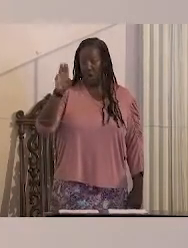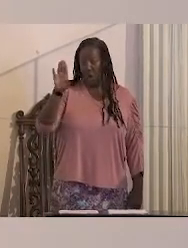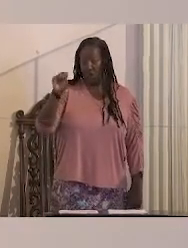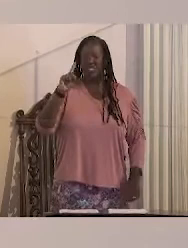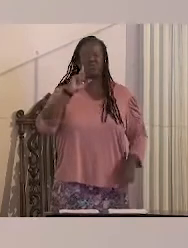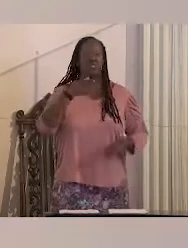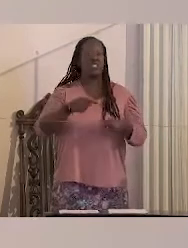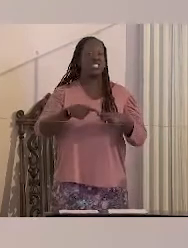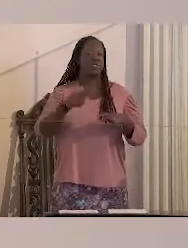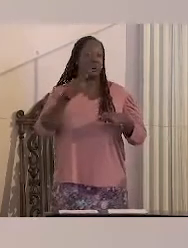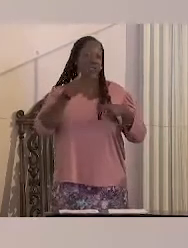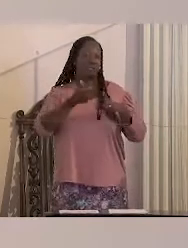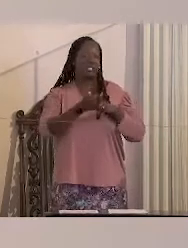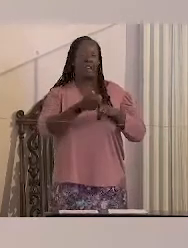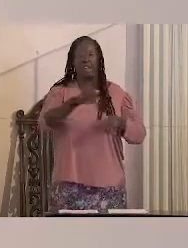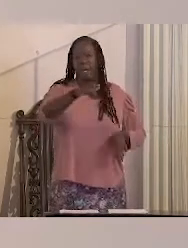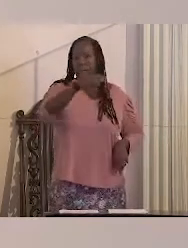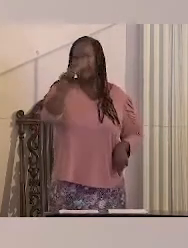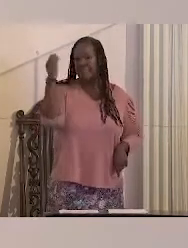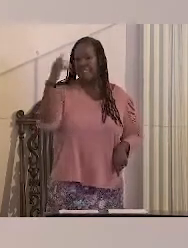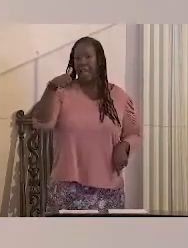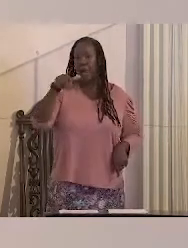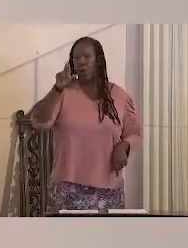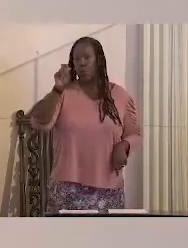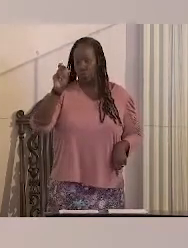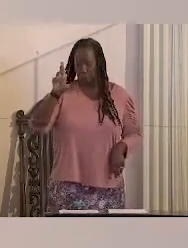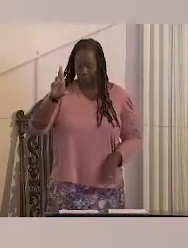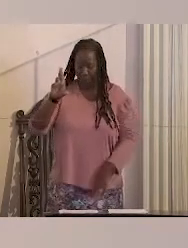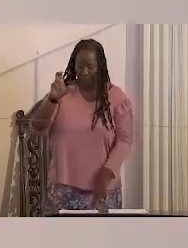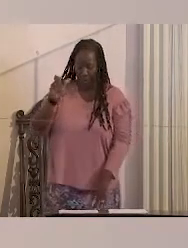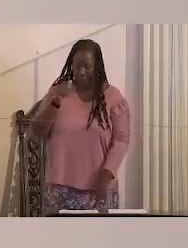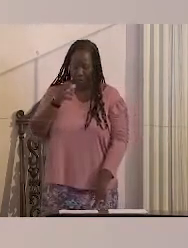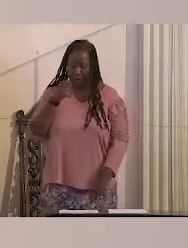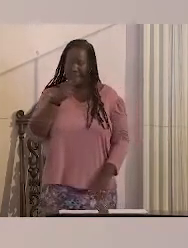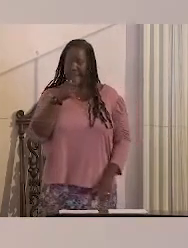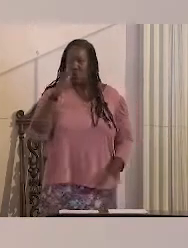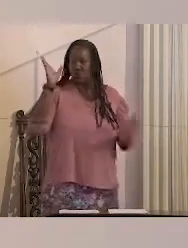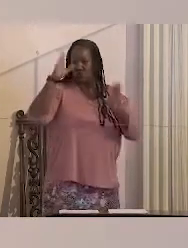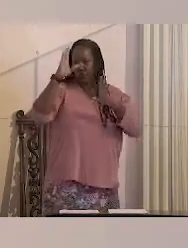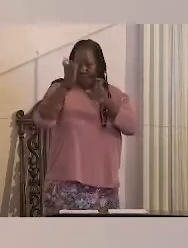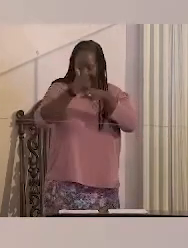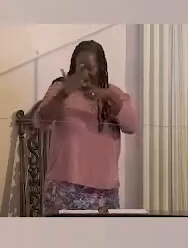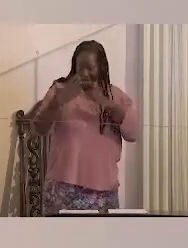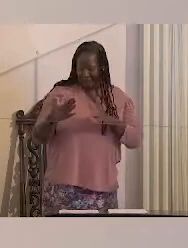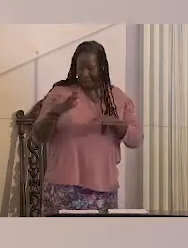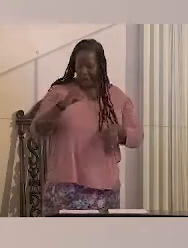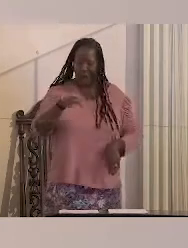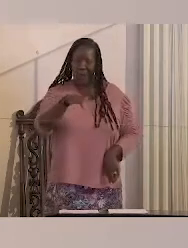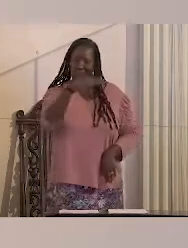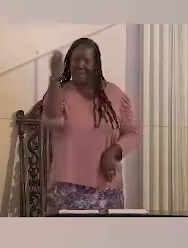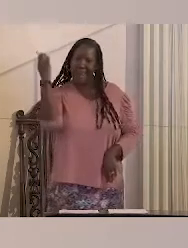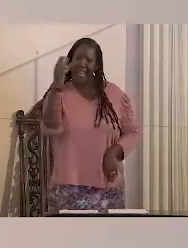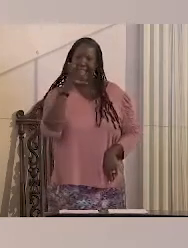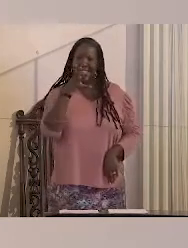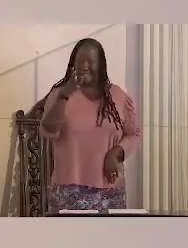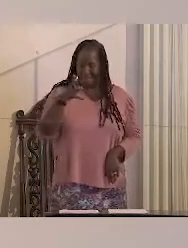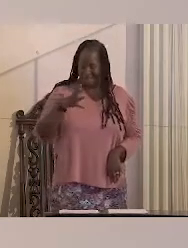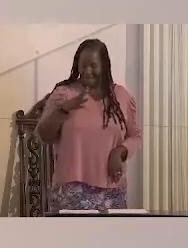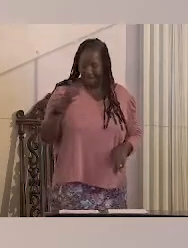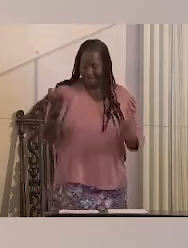feminist love evangelist, aspirational cousin to all sentient beings. And it is